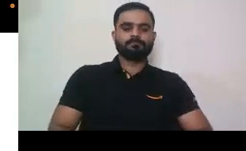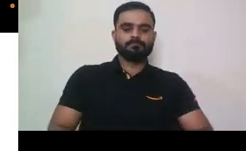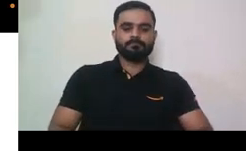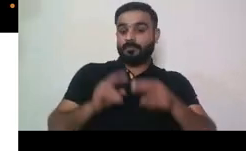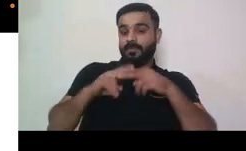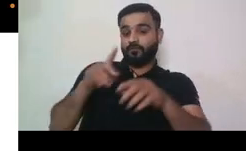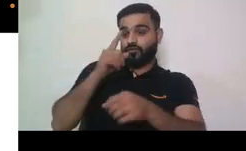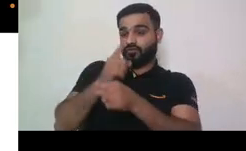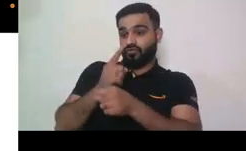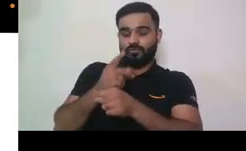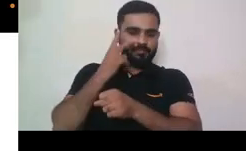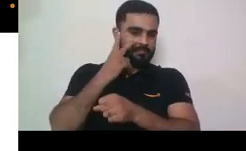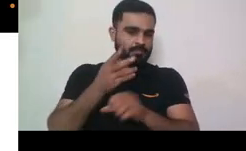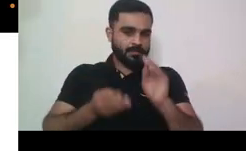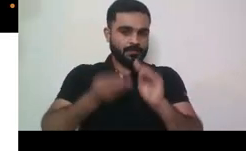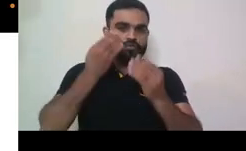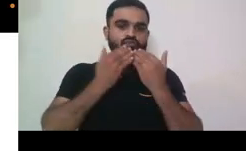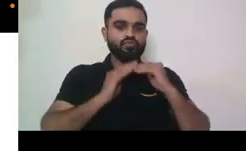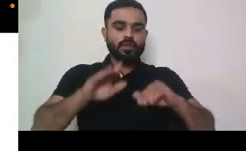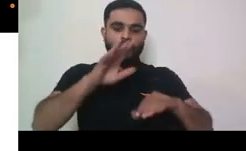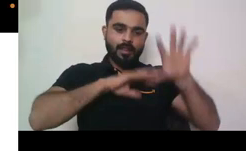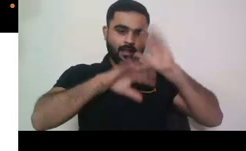Finally, a teacher noticed improved student learning.